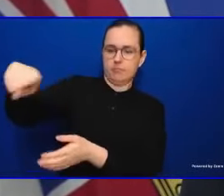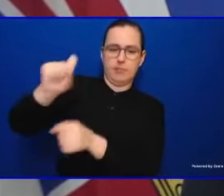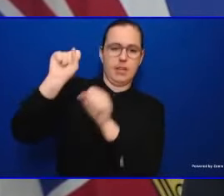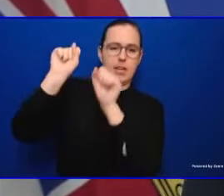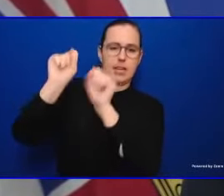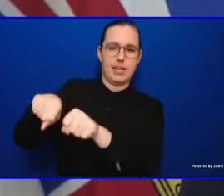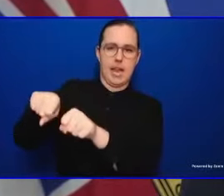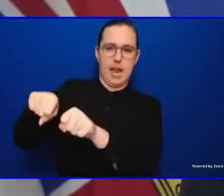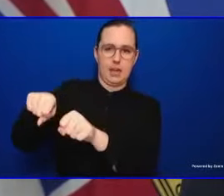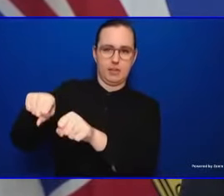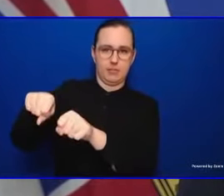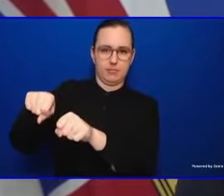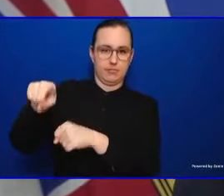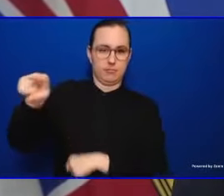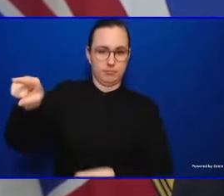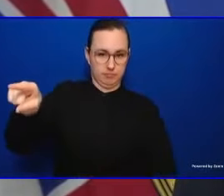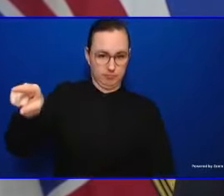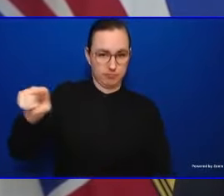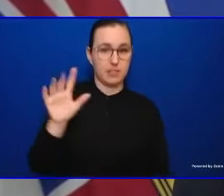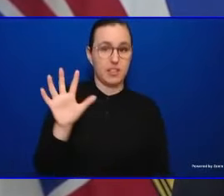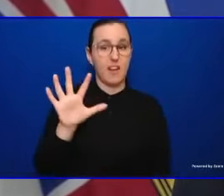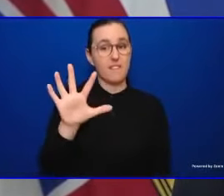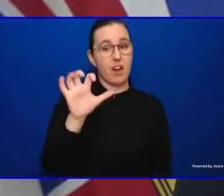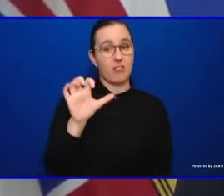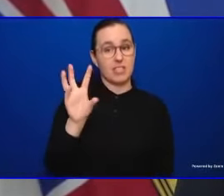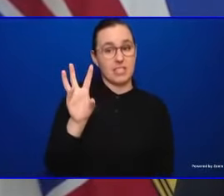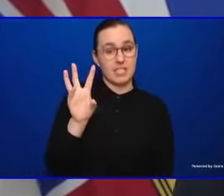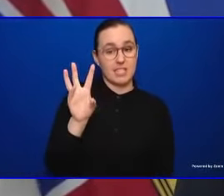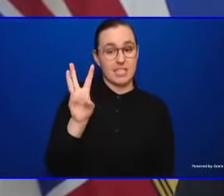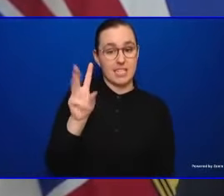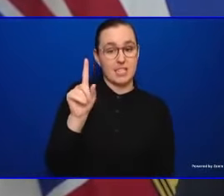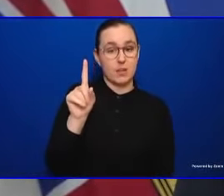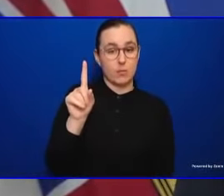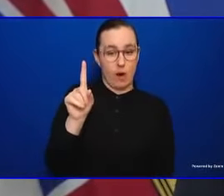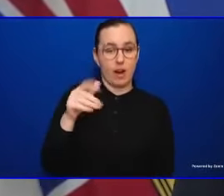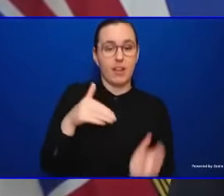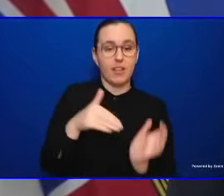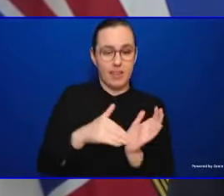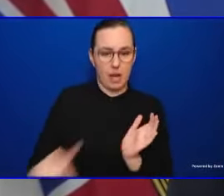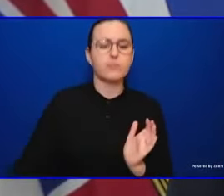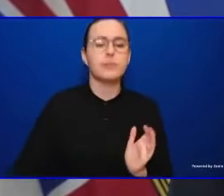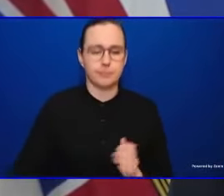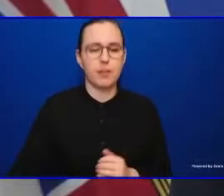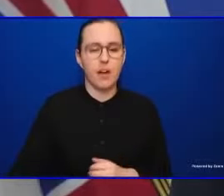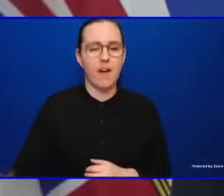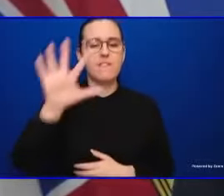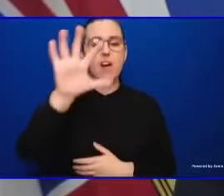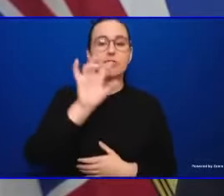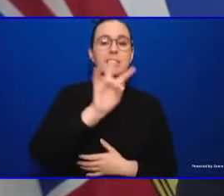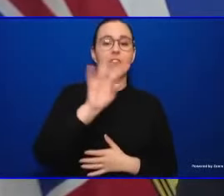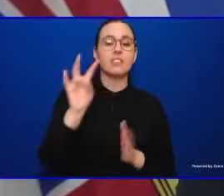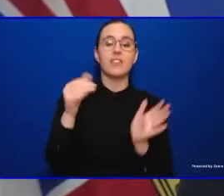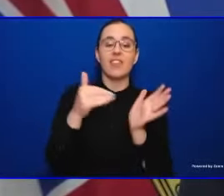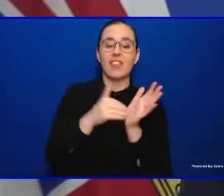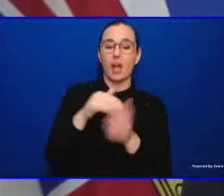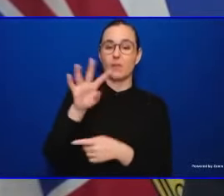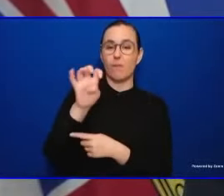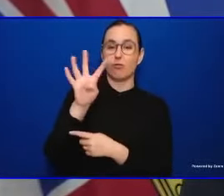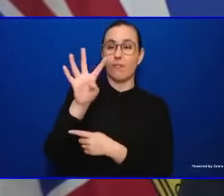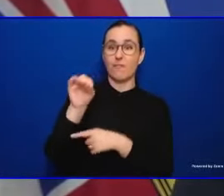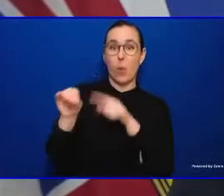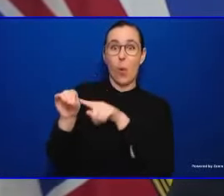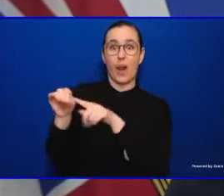577,440 tests that are more suitable for self-administered use, approximately one for every 10 British Columbians. And then there